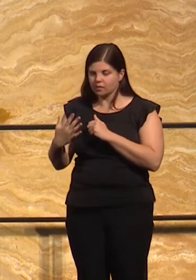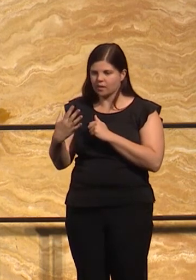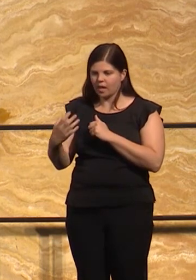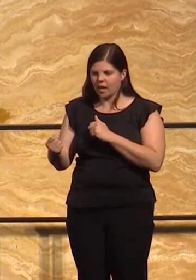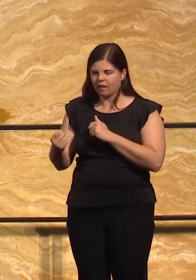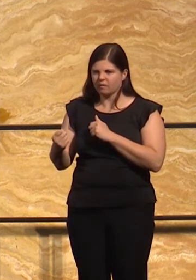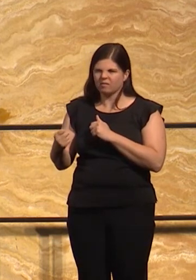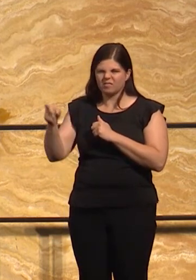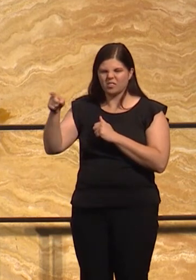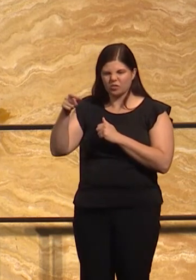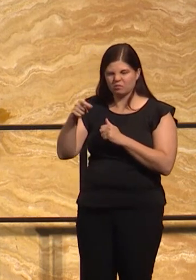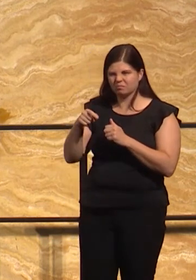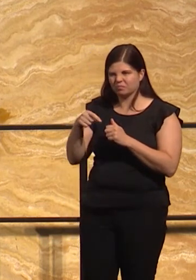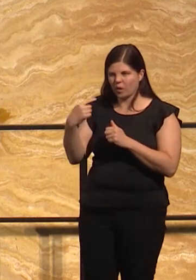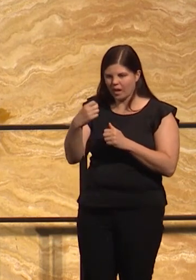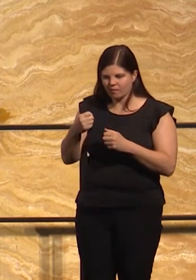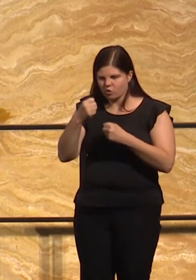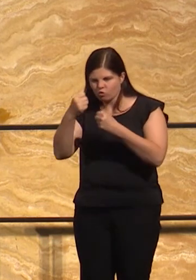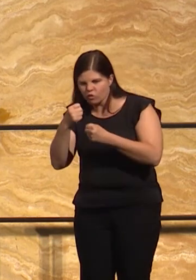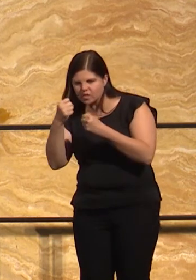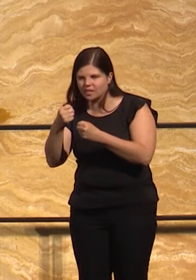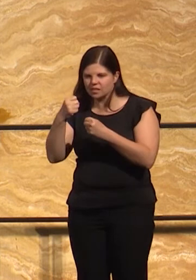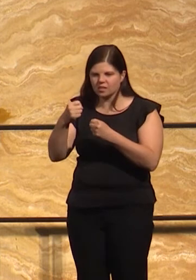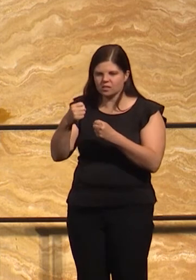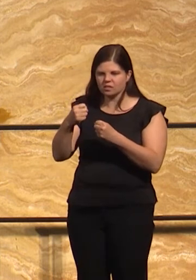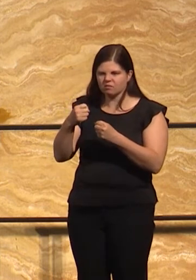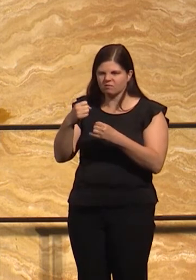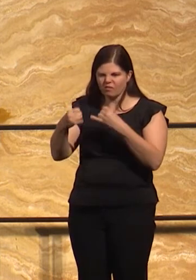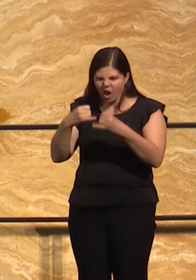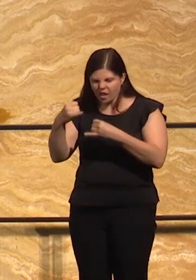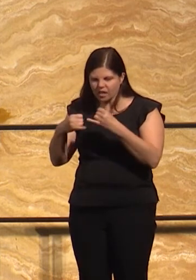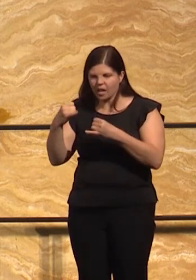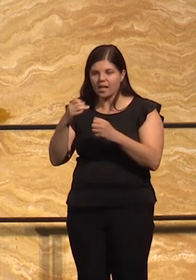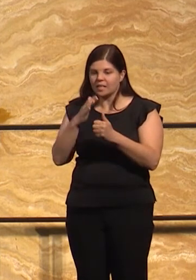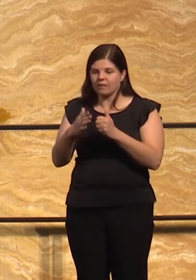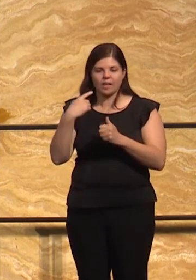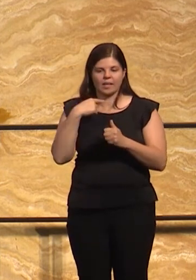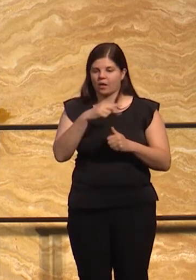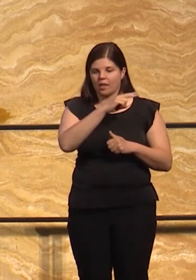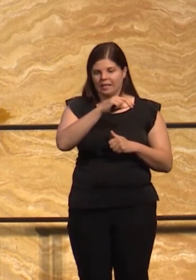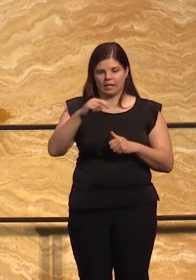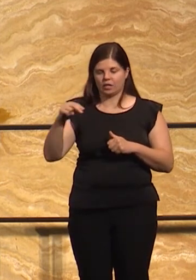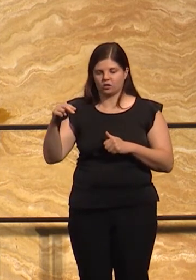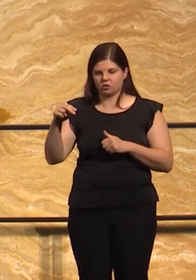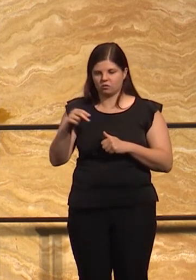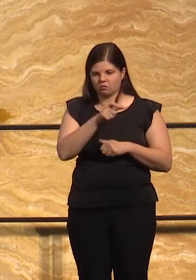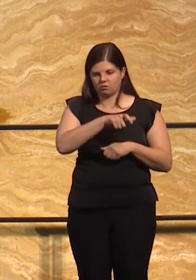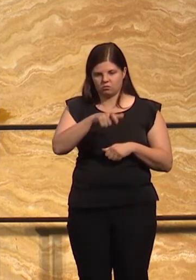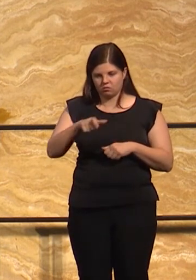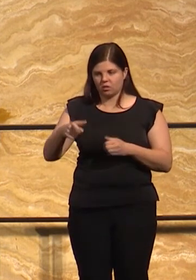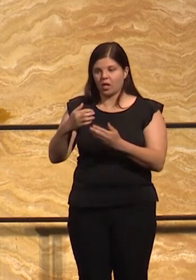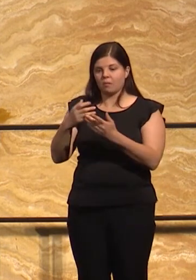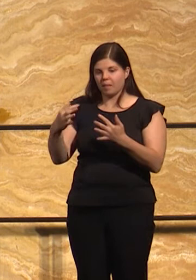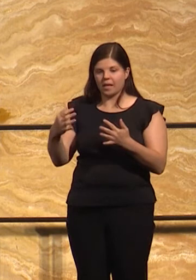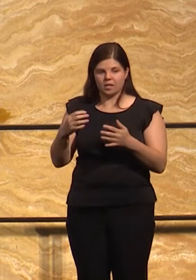ever killed a single Indonesian civilian. Many Indonesian soldiers captured, released after a